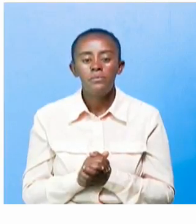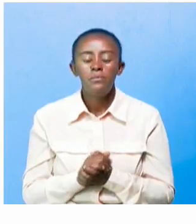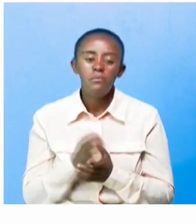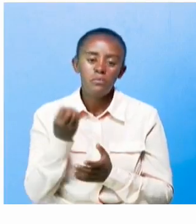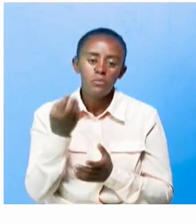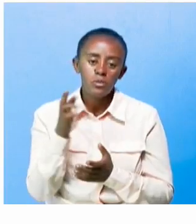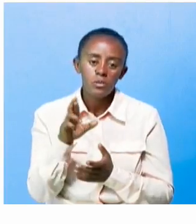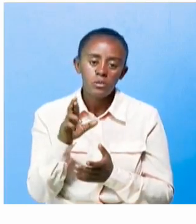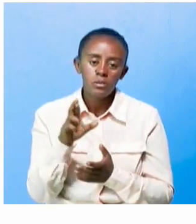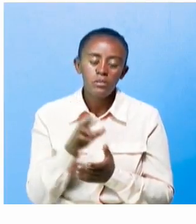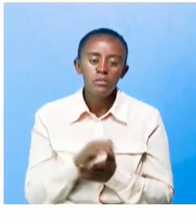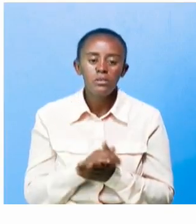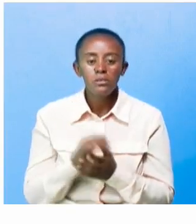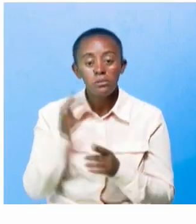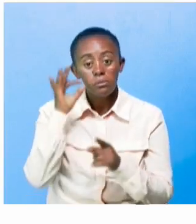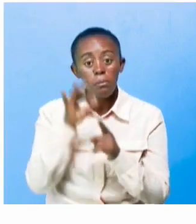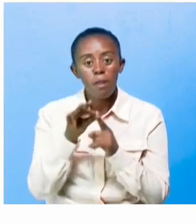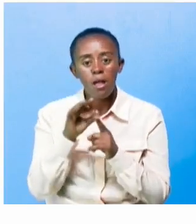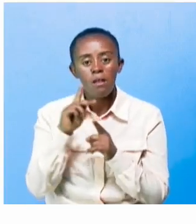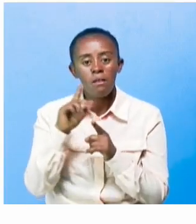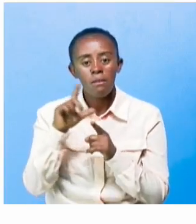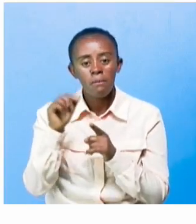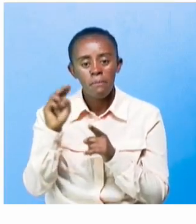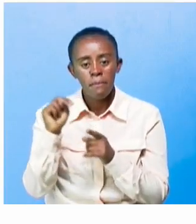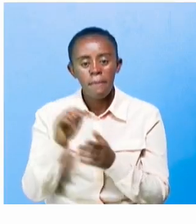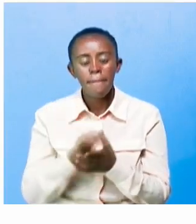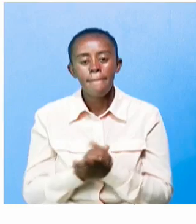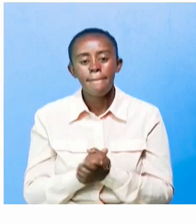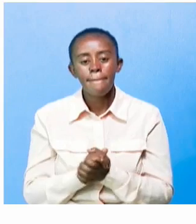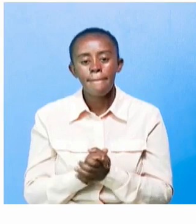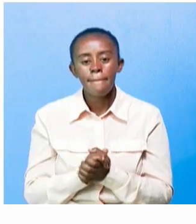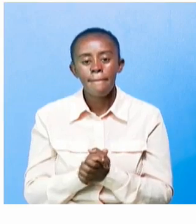or plans.